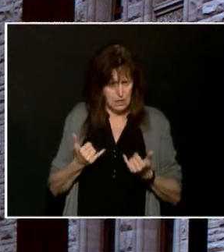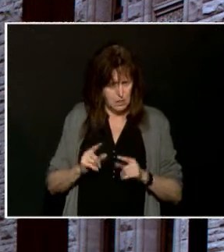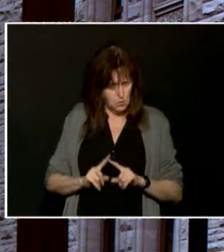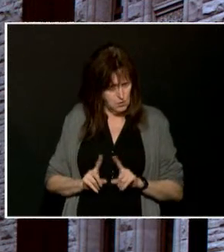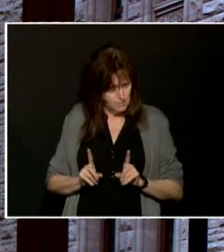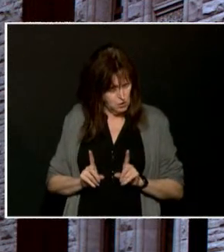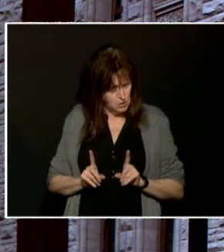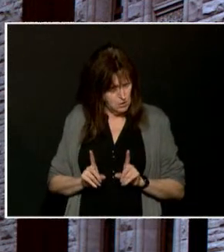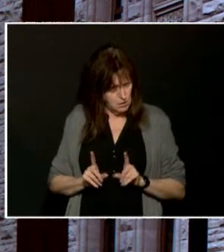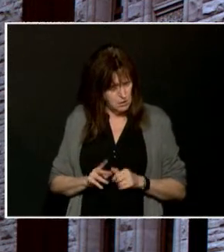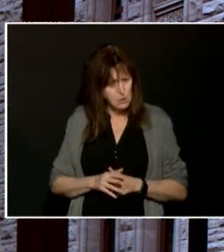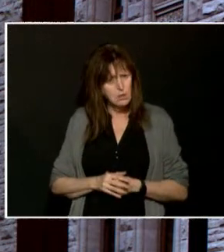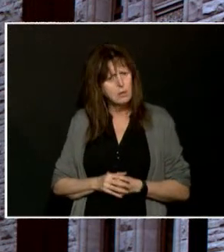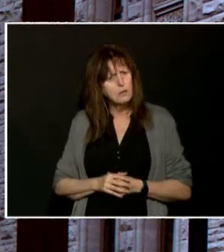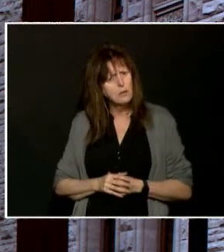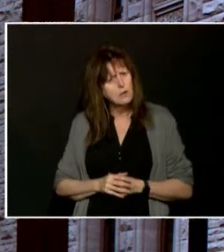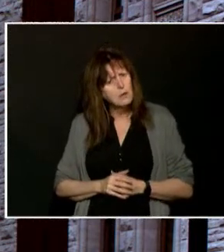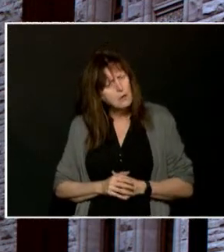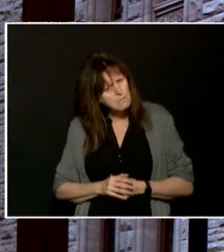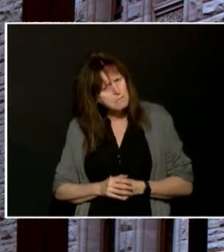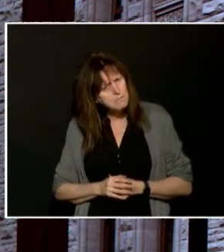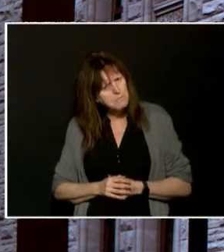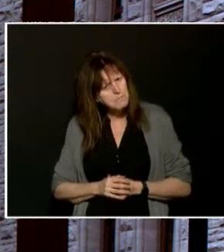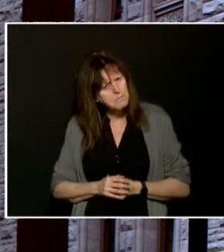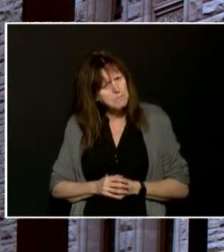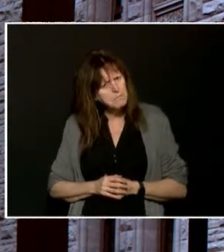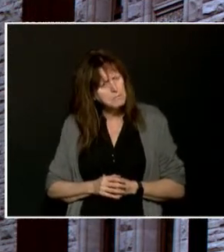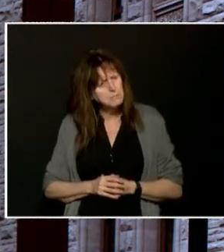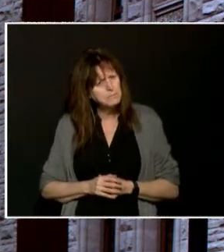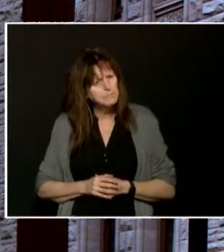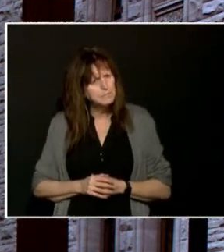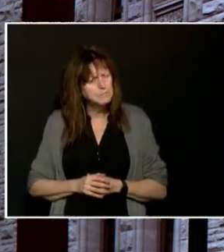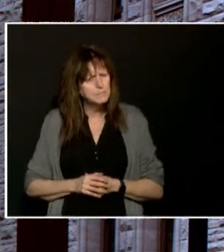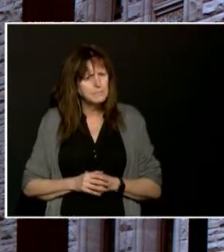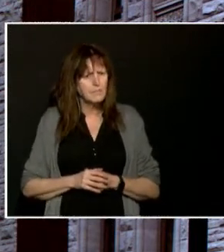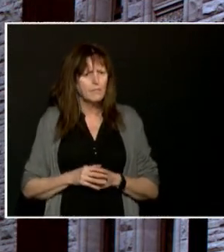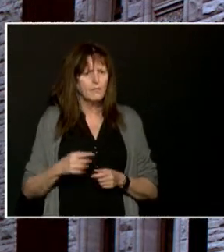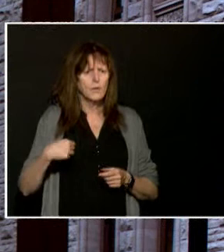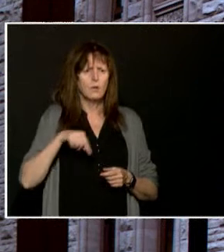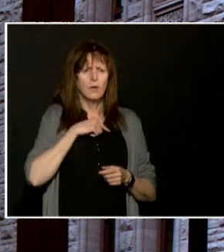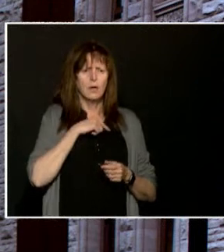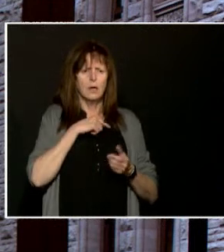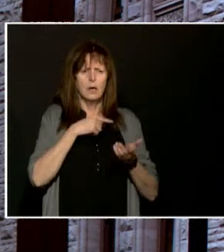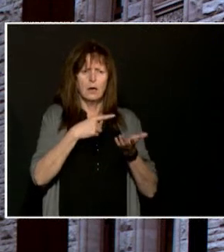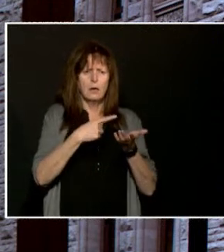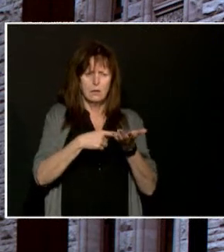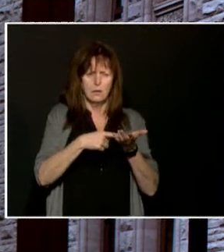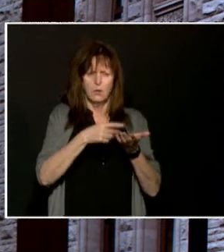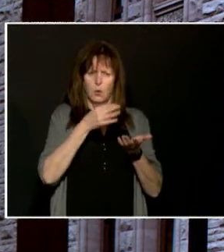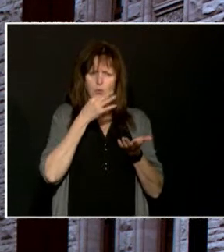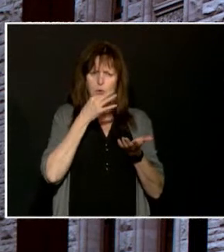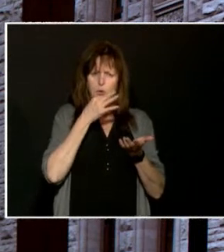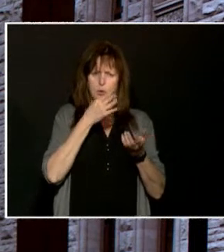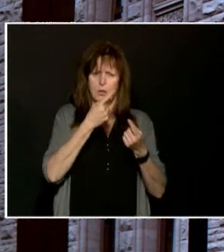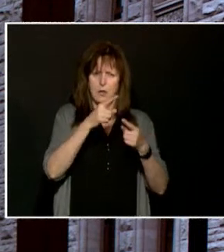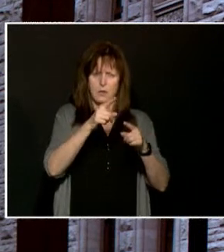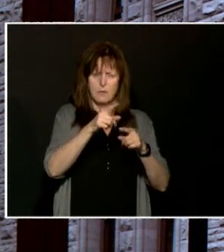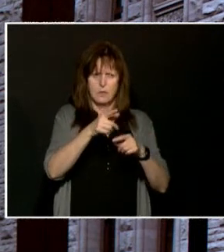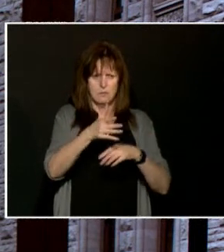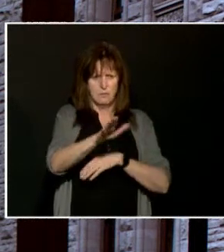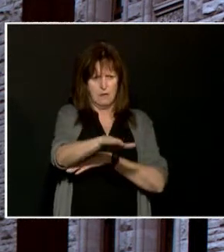We will be discussing that with announcements shortly on what our, because that was